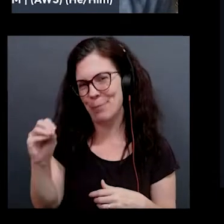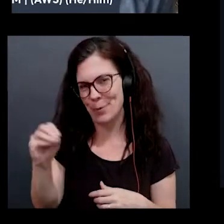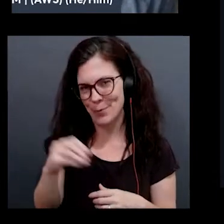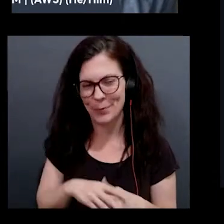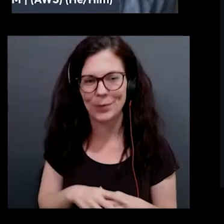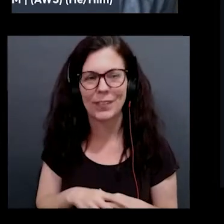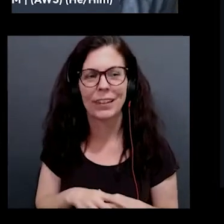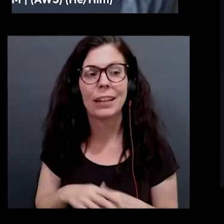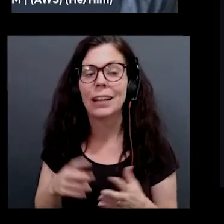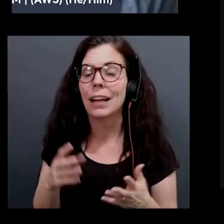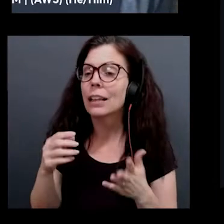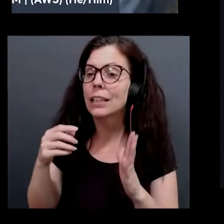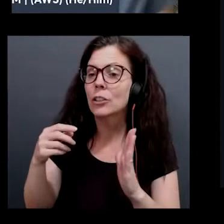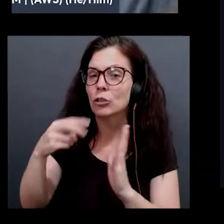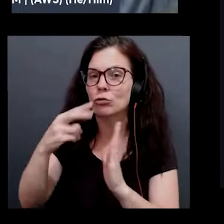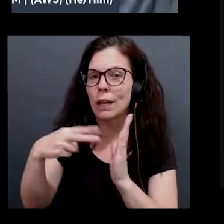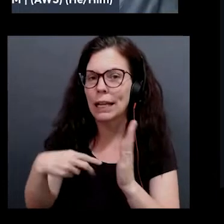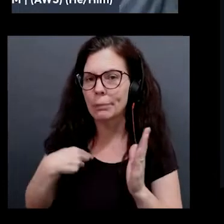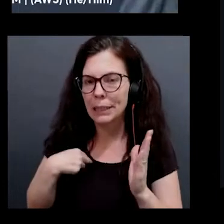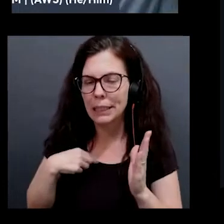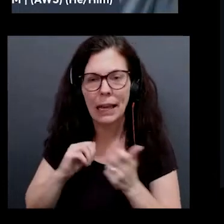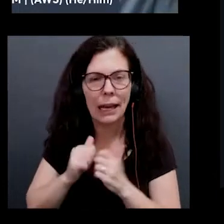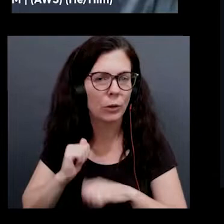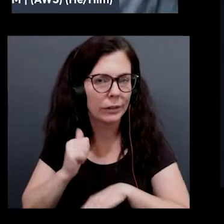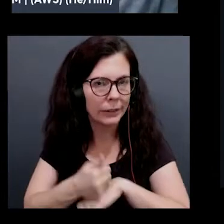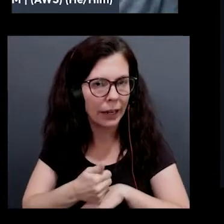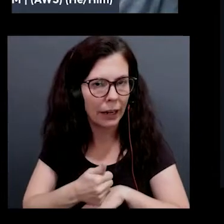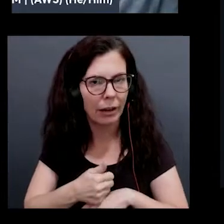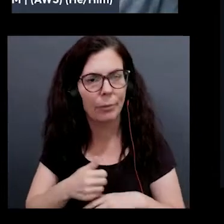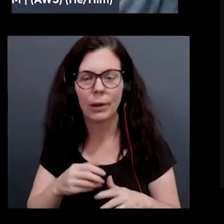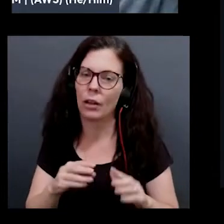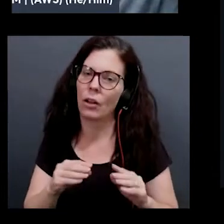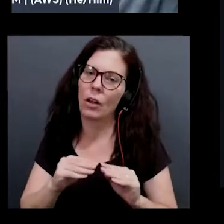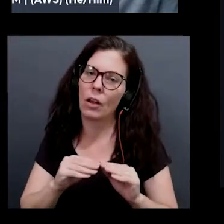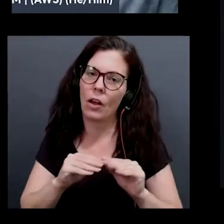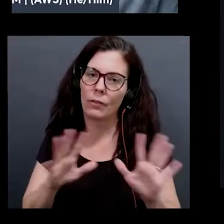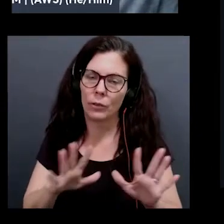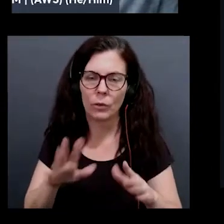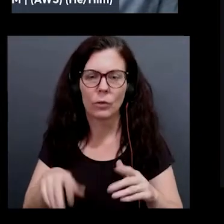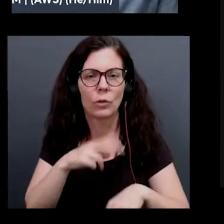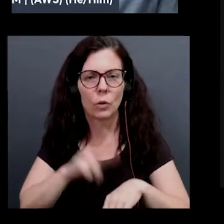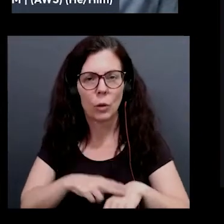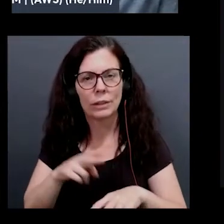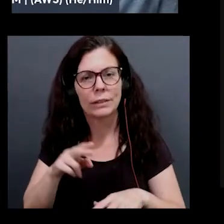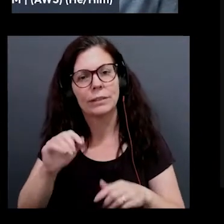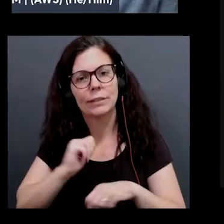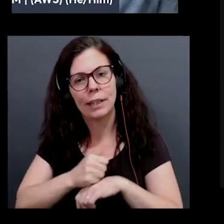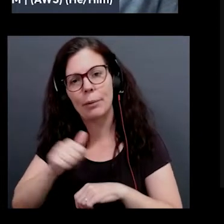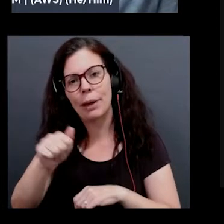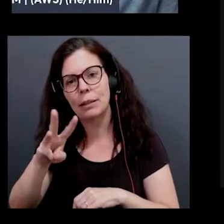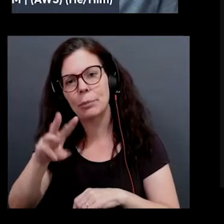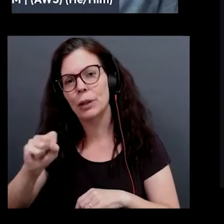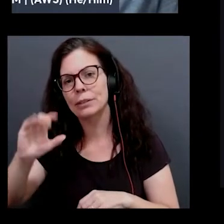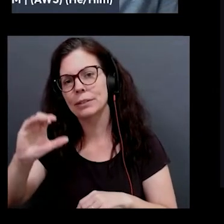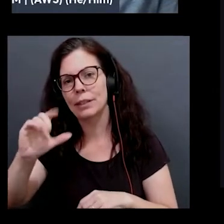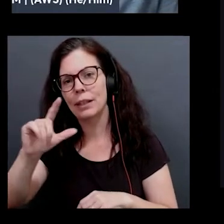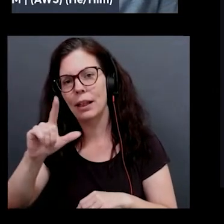little README here of how you get set up. Obviously you want to set up your AWS CLI, make sure your roles are all good.